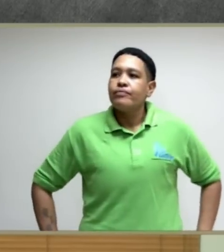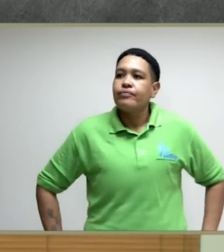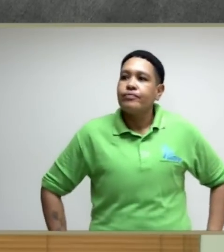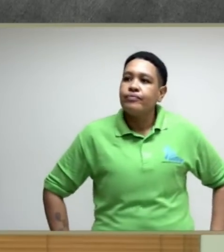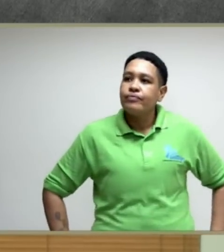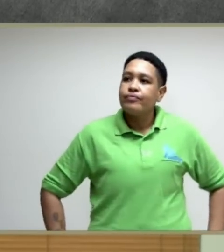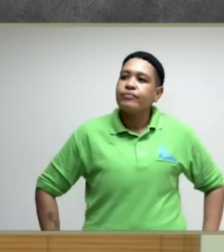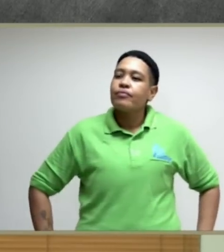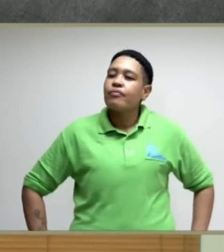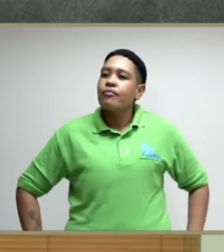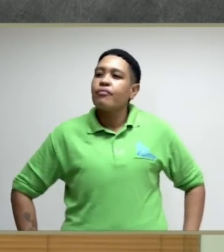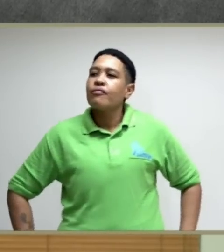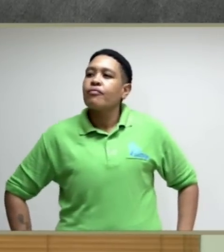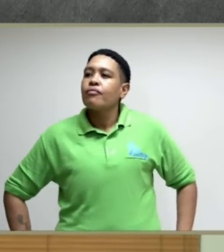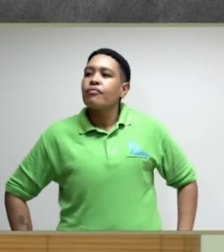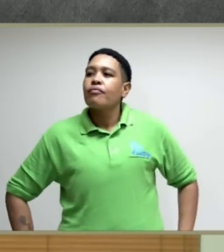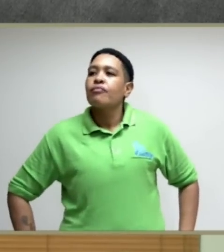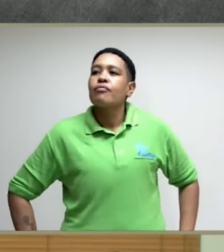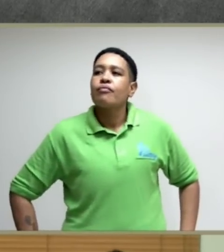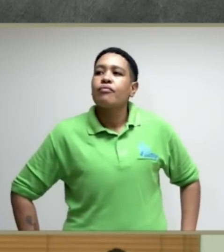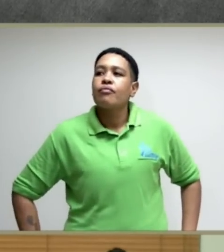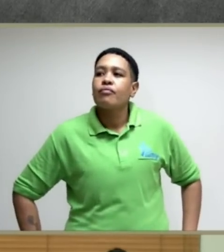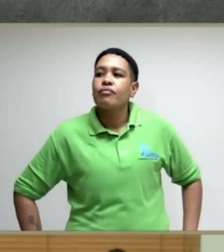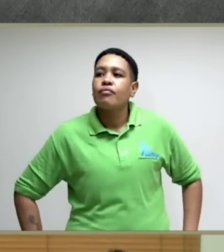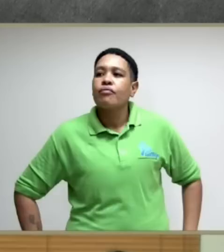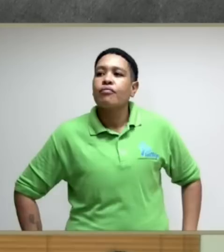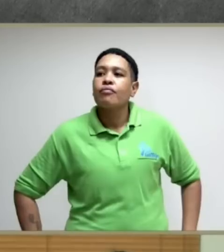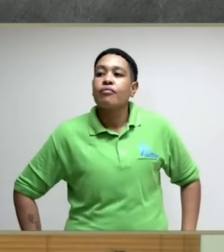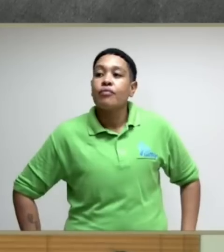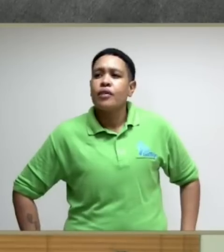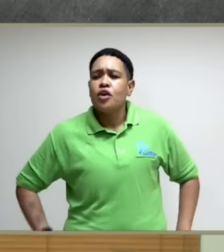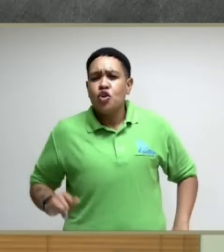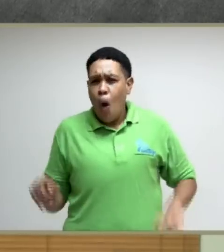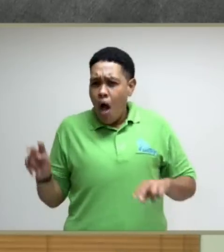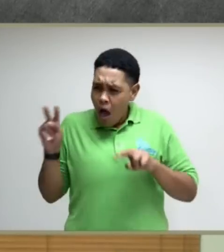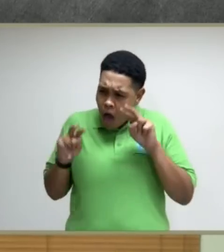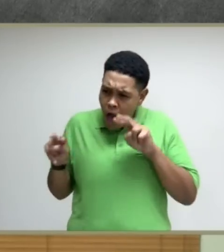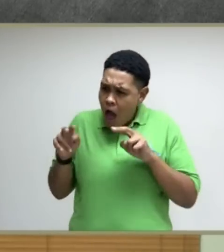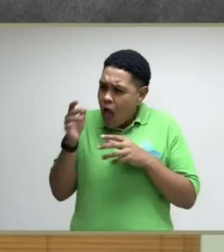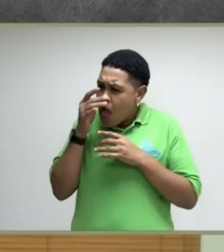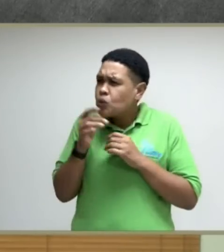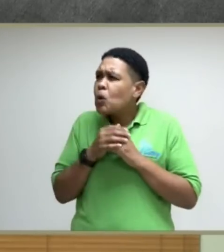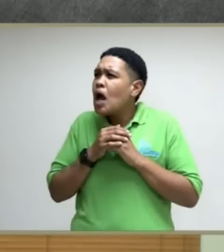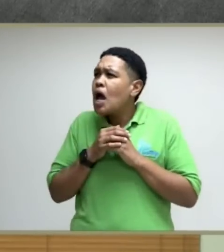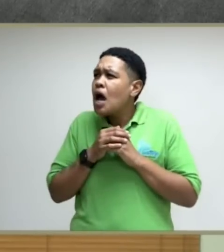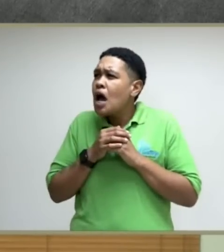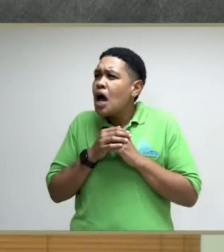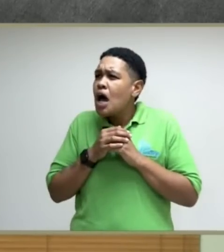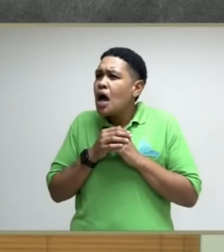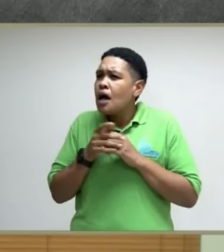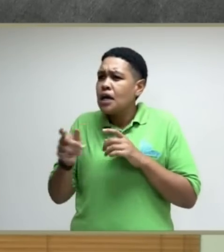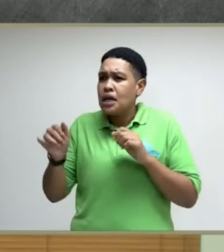listed as a variant of interest and it has the potential to be of concern because